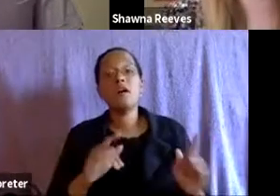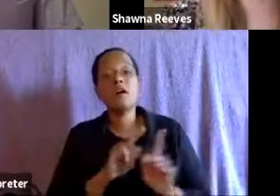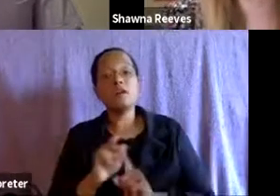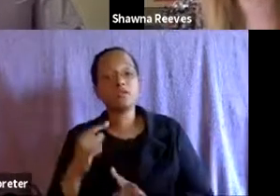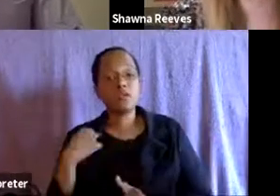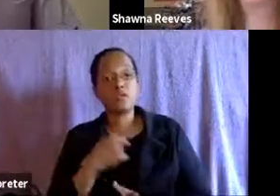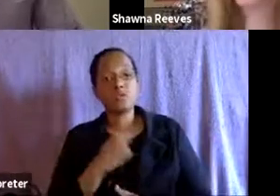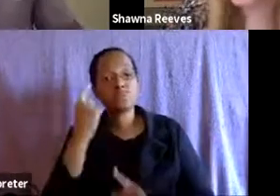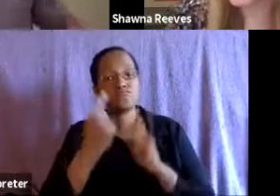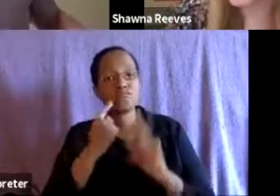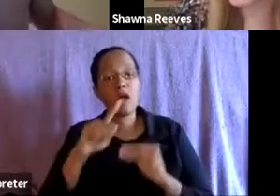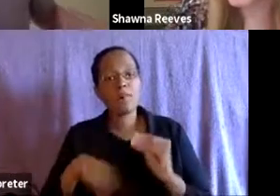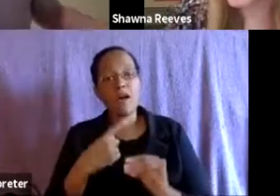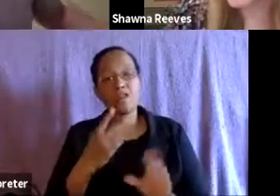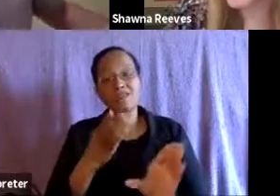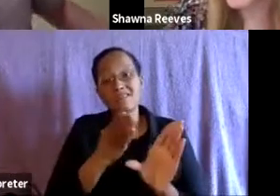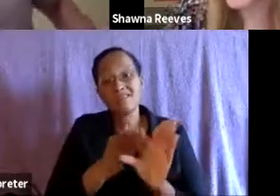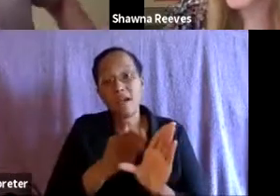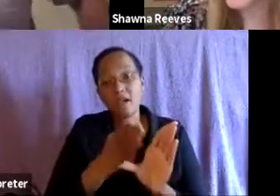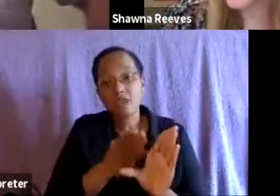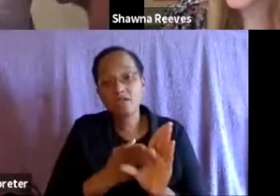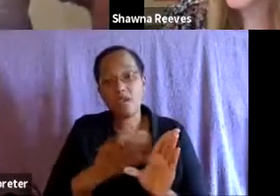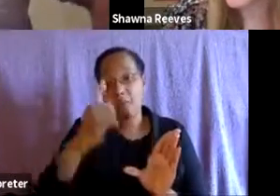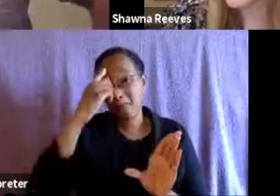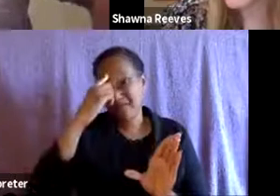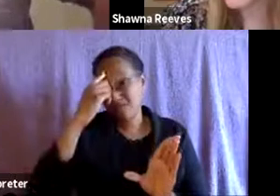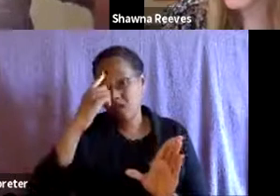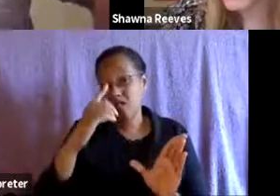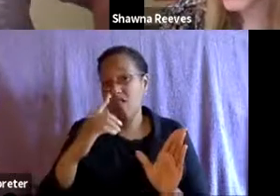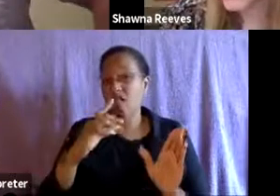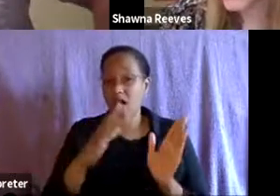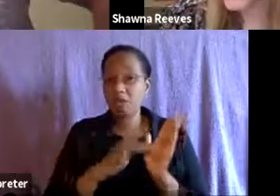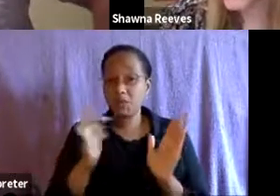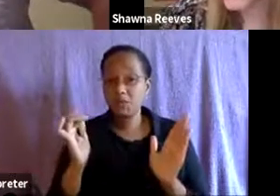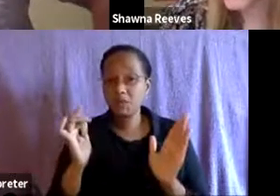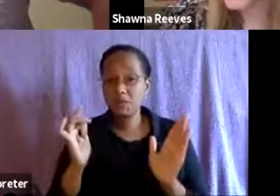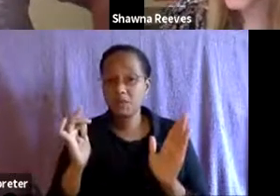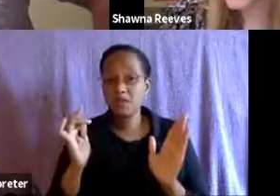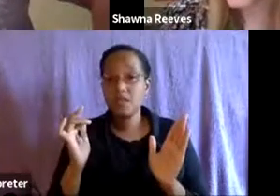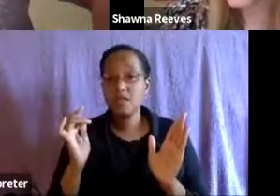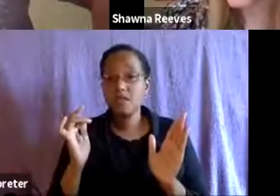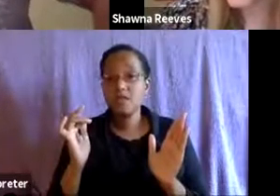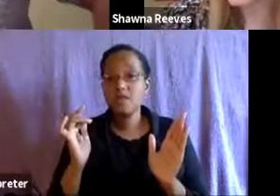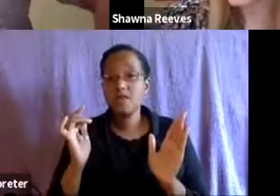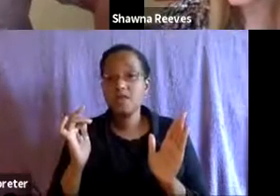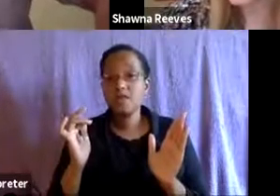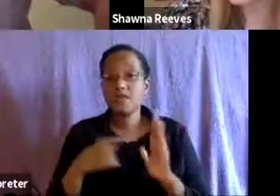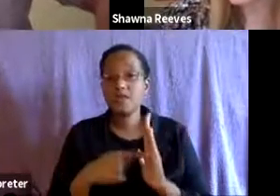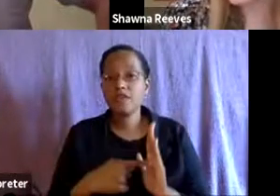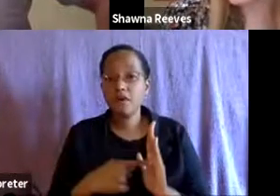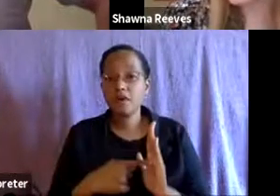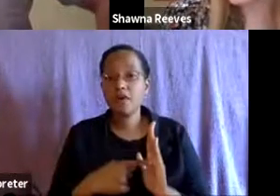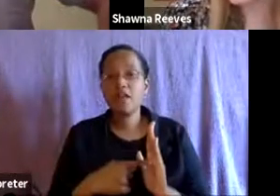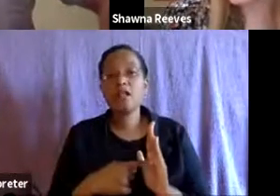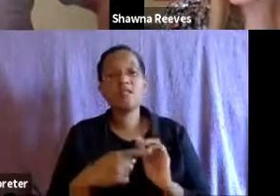APS assigned worker. So that, neglect is one of the focuses. The other is nothing that